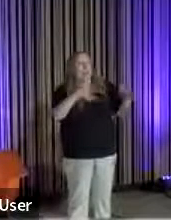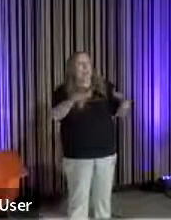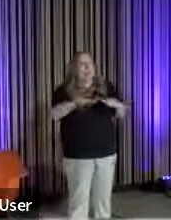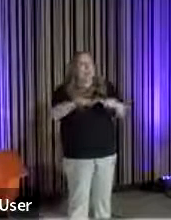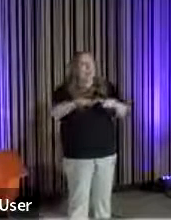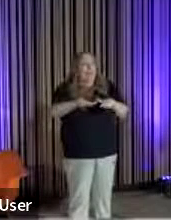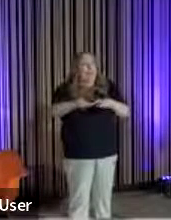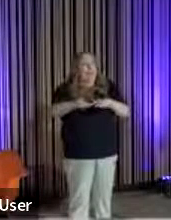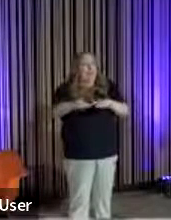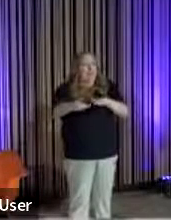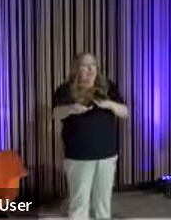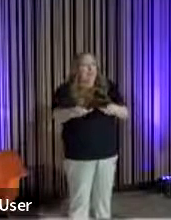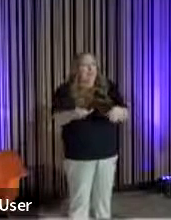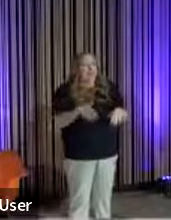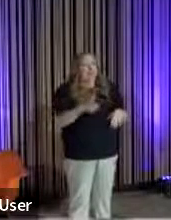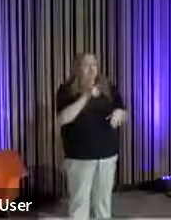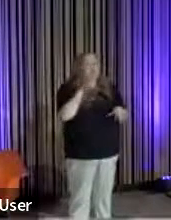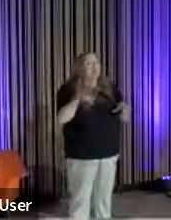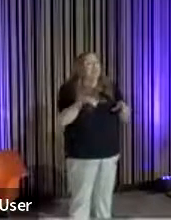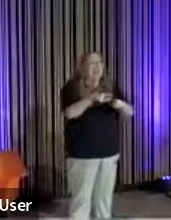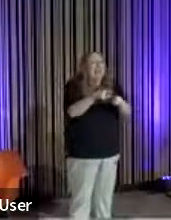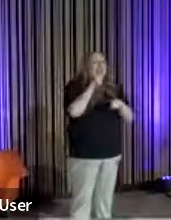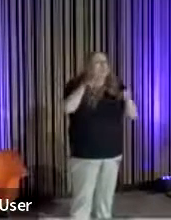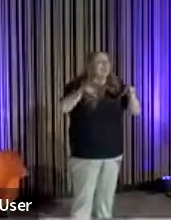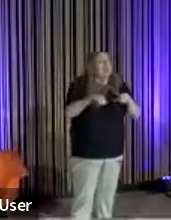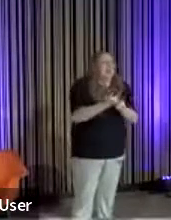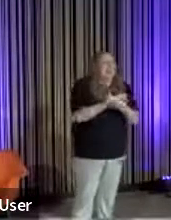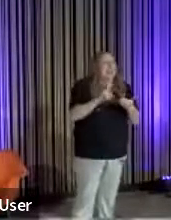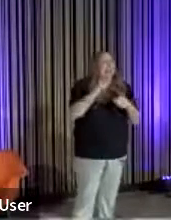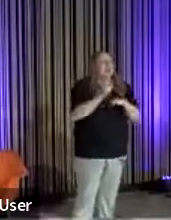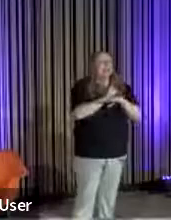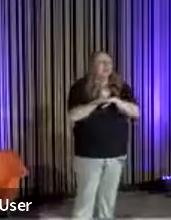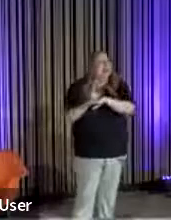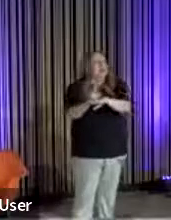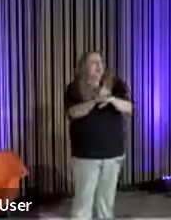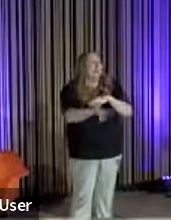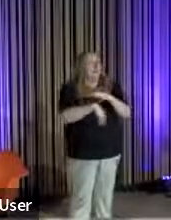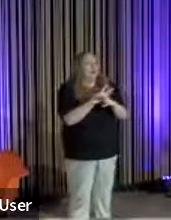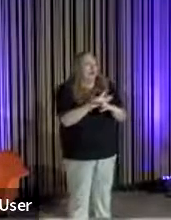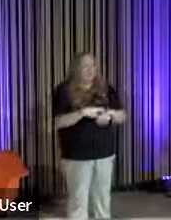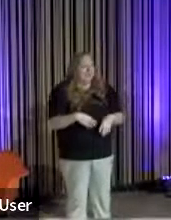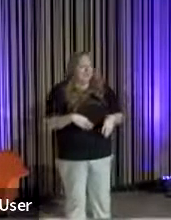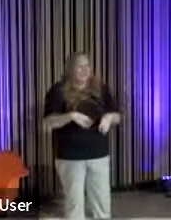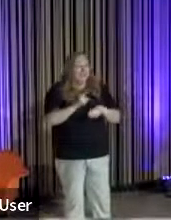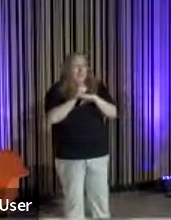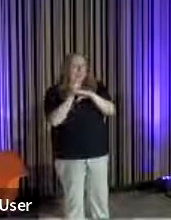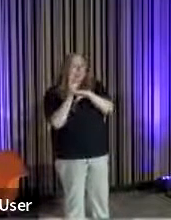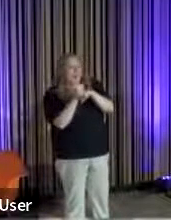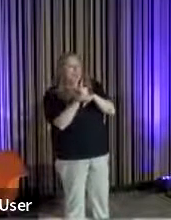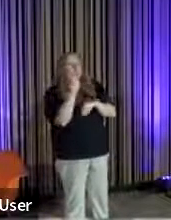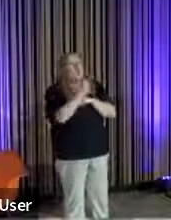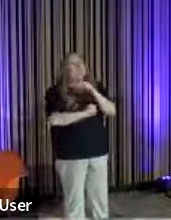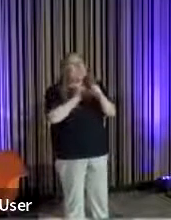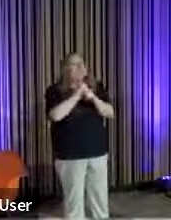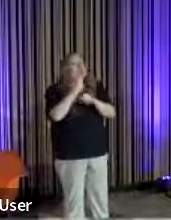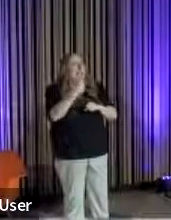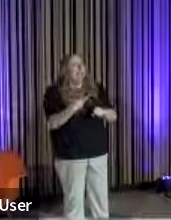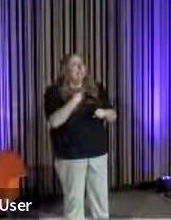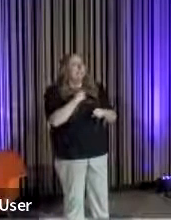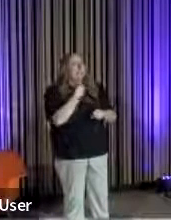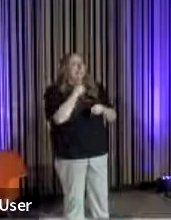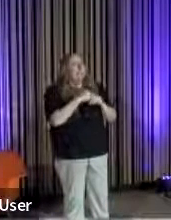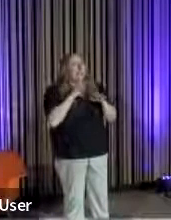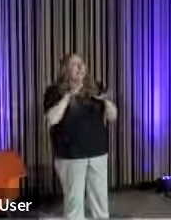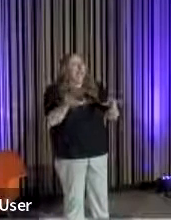world. And this was for 500 days, a year and a half, stuck in the ice, people on board, men